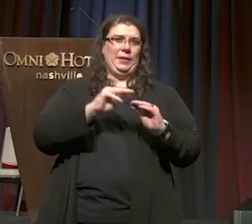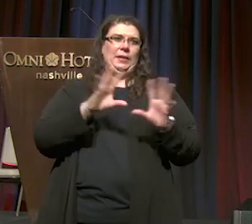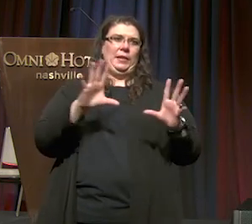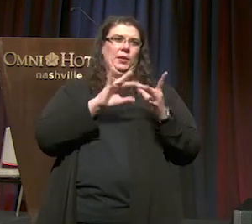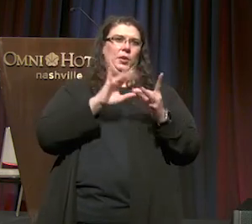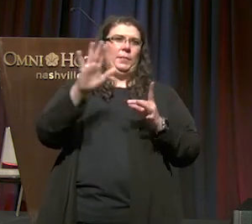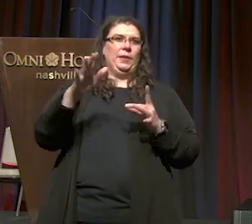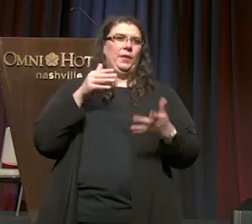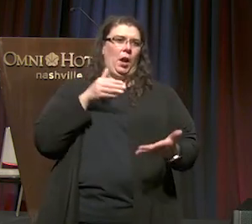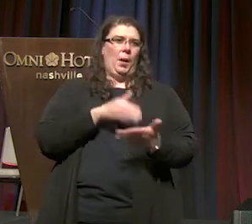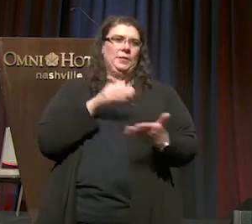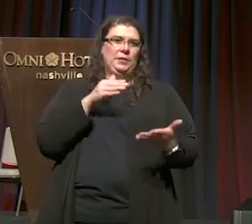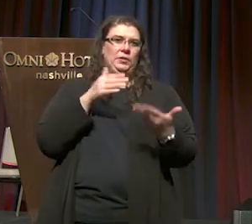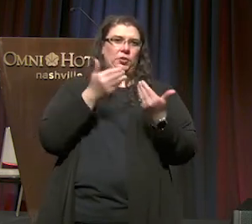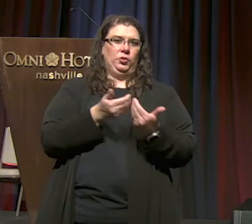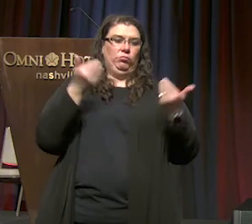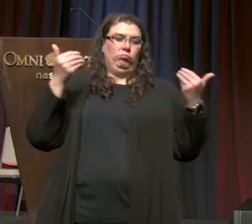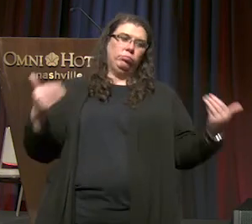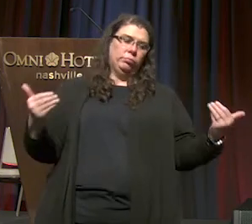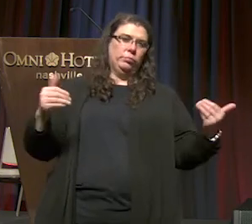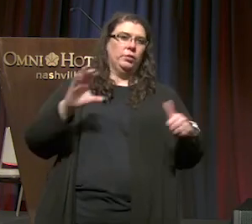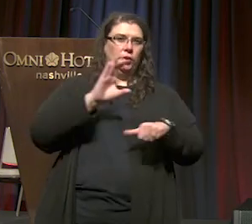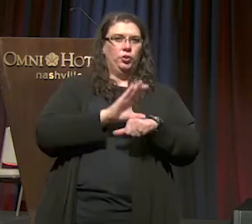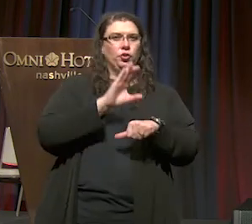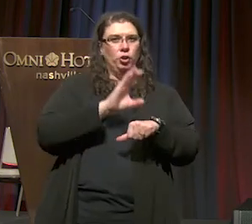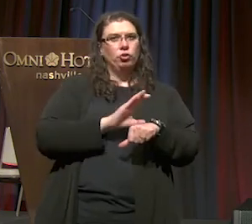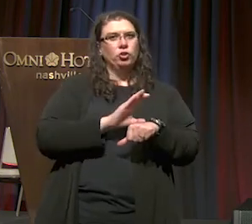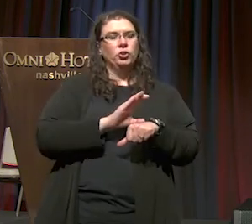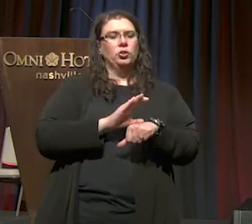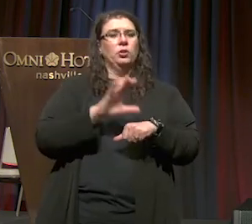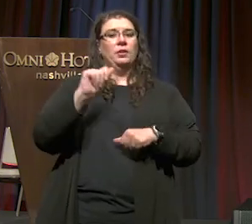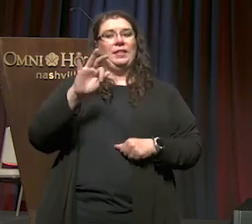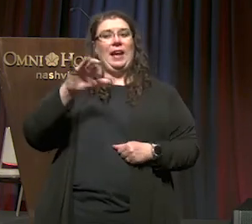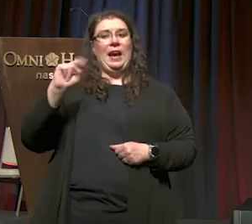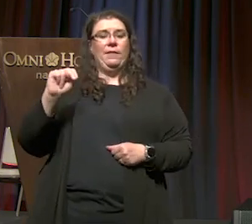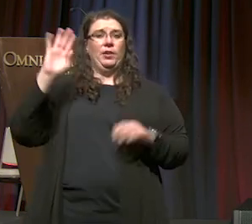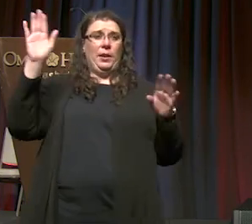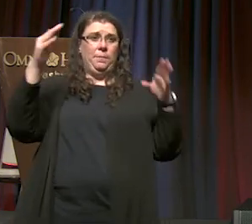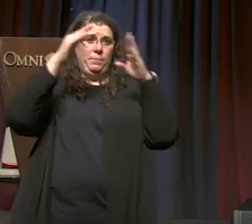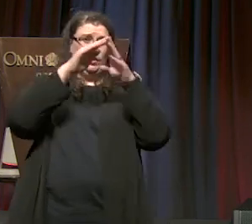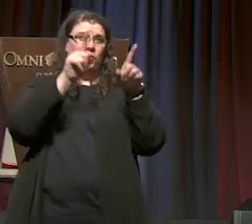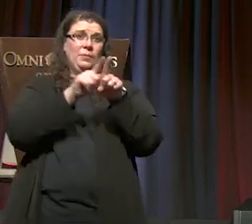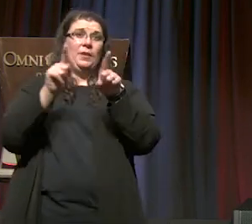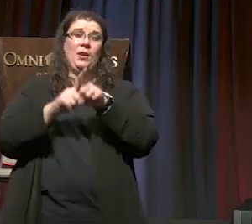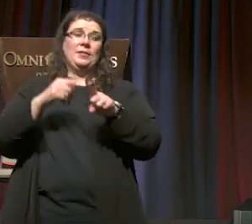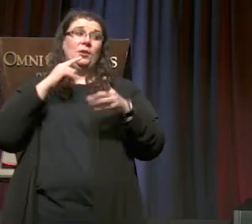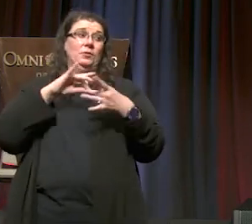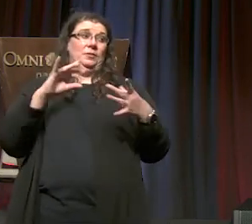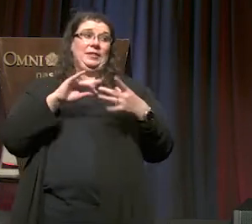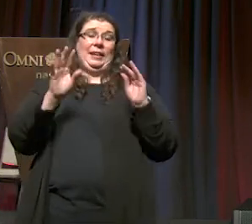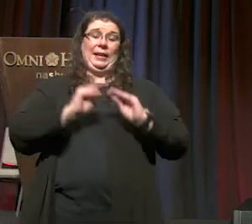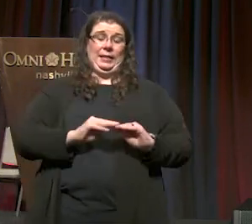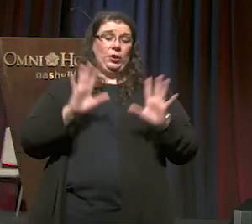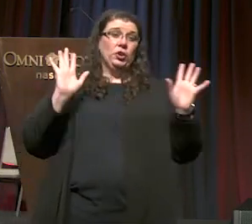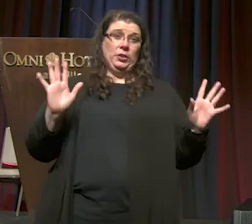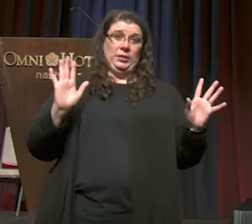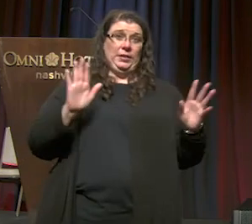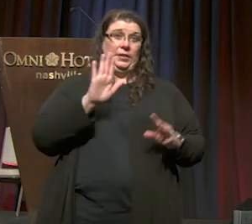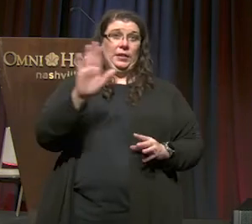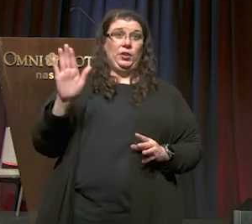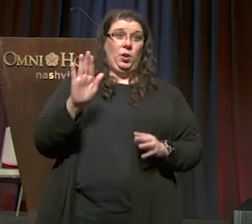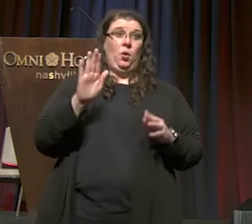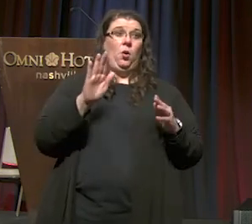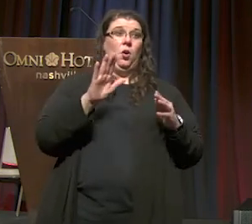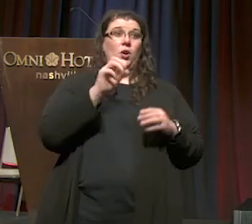their opposition to dividing the church. The African bishops have also said clearly that your conferences